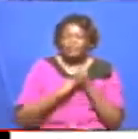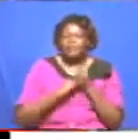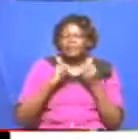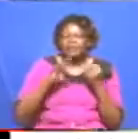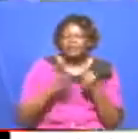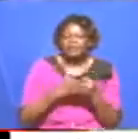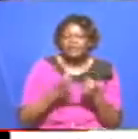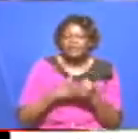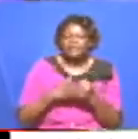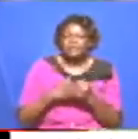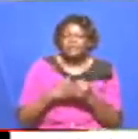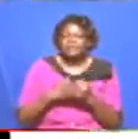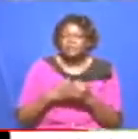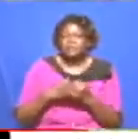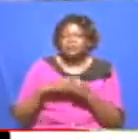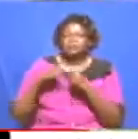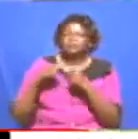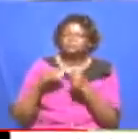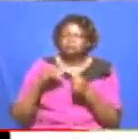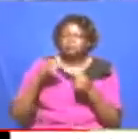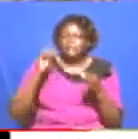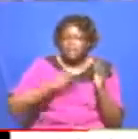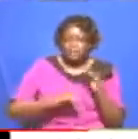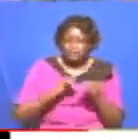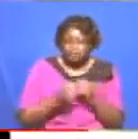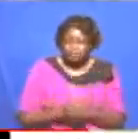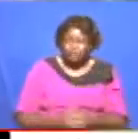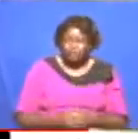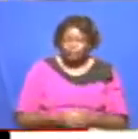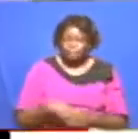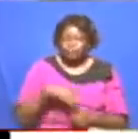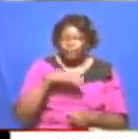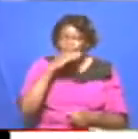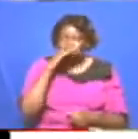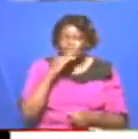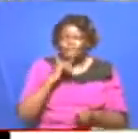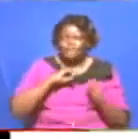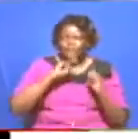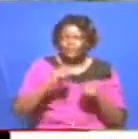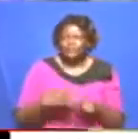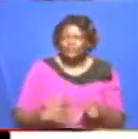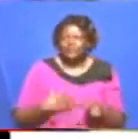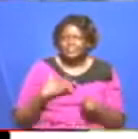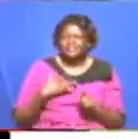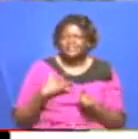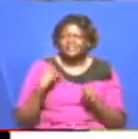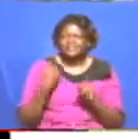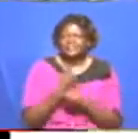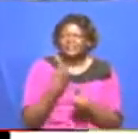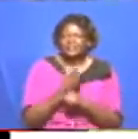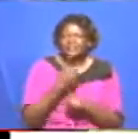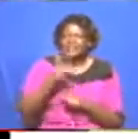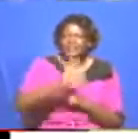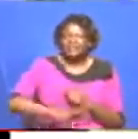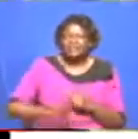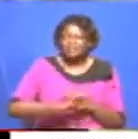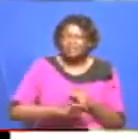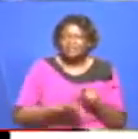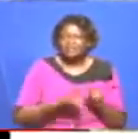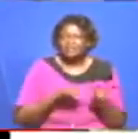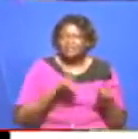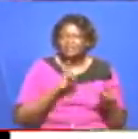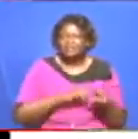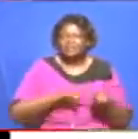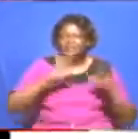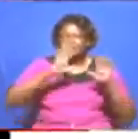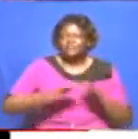election. Mudavadi traversed the City Park Market, Mwimuto, Kangemi and Githogoro areas as he popularized the new